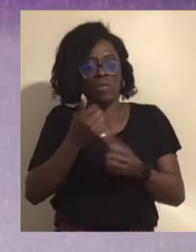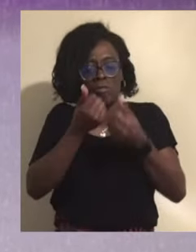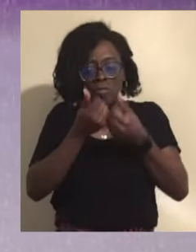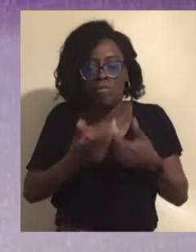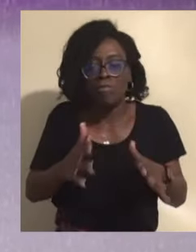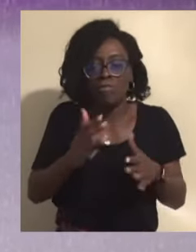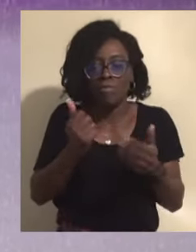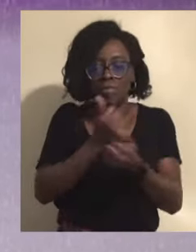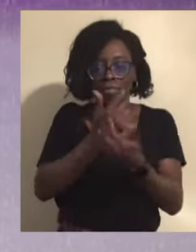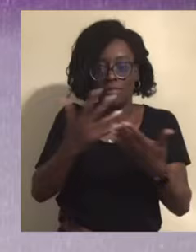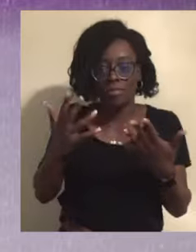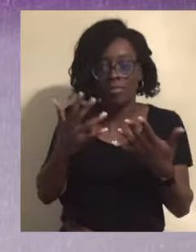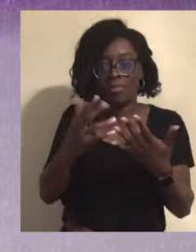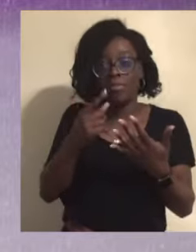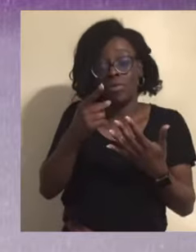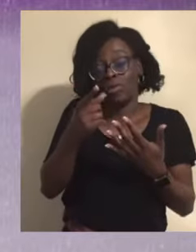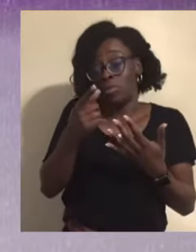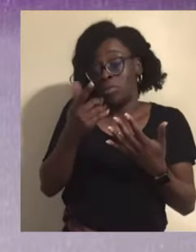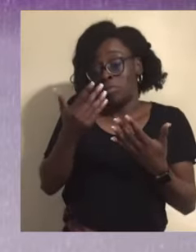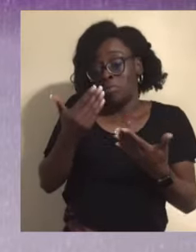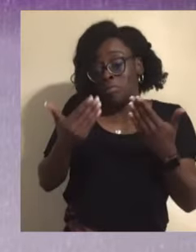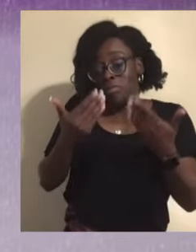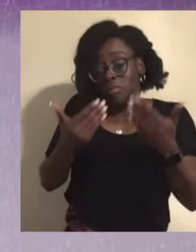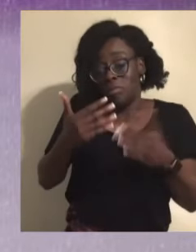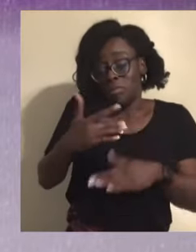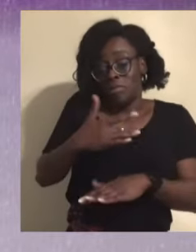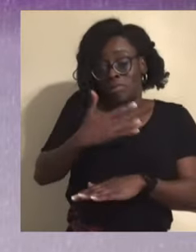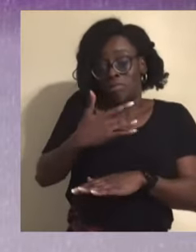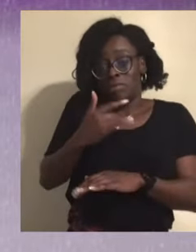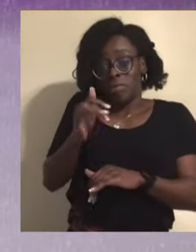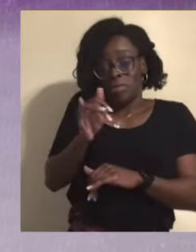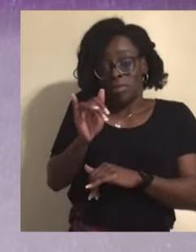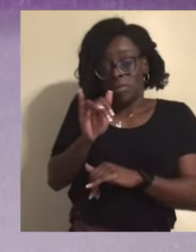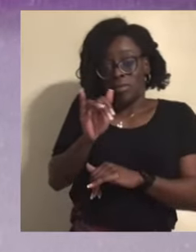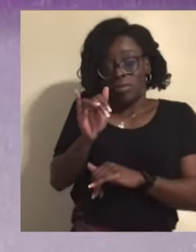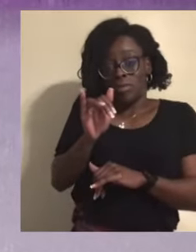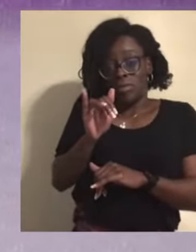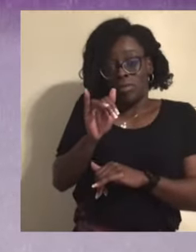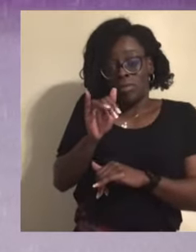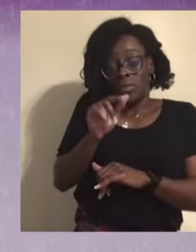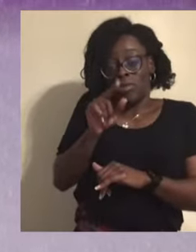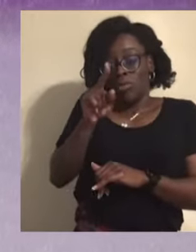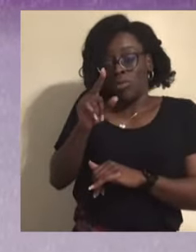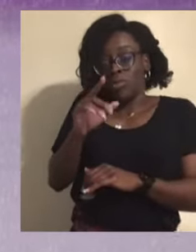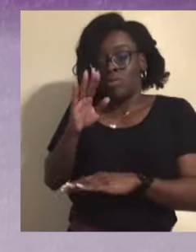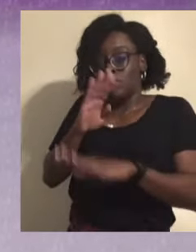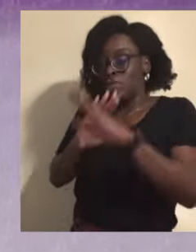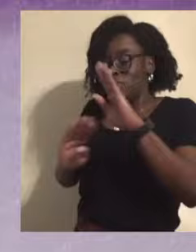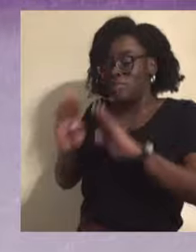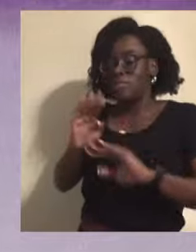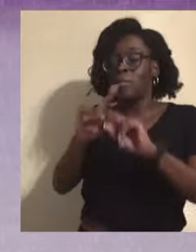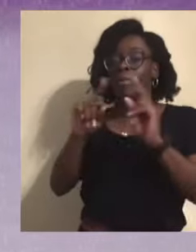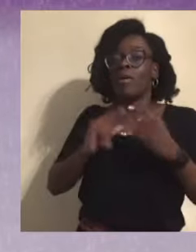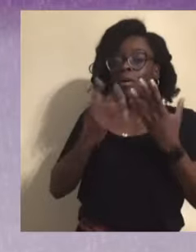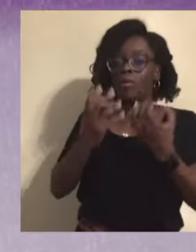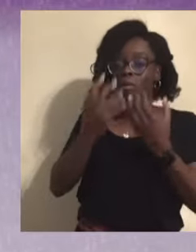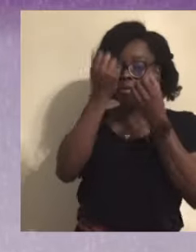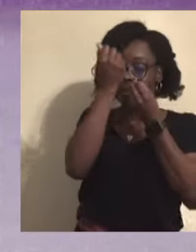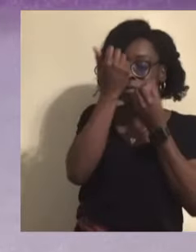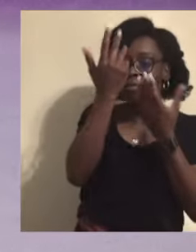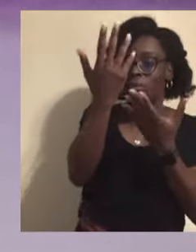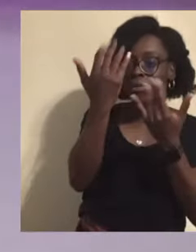where you are in a place of exile, but I came to let you know right in the midst of where you